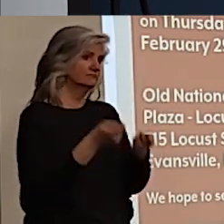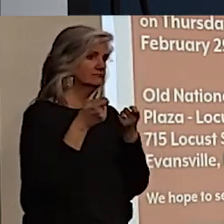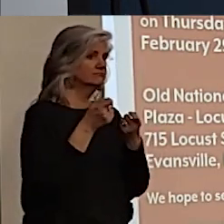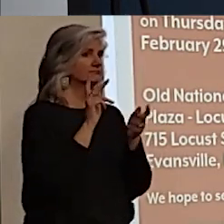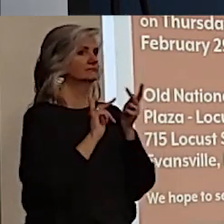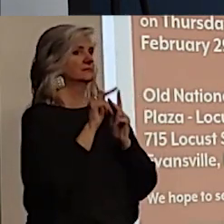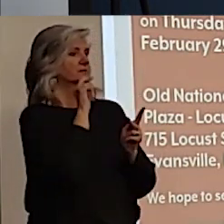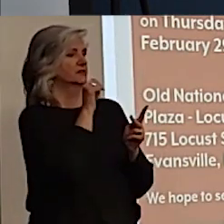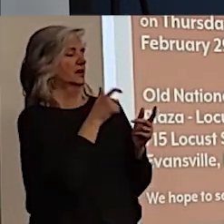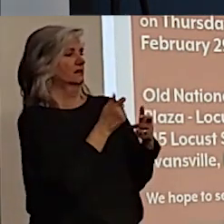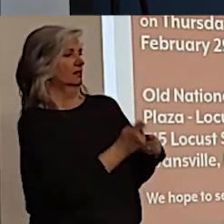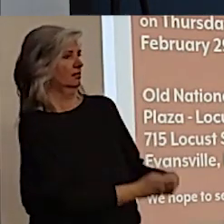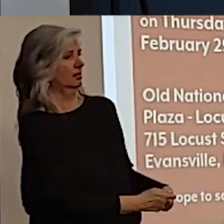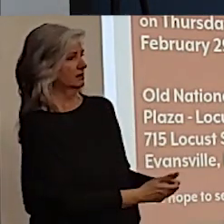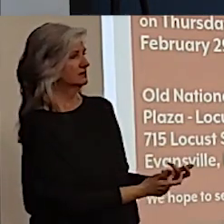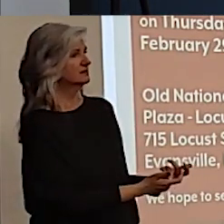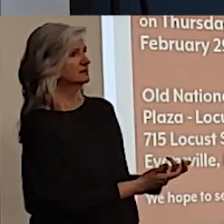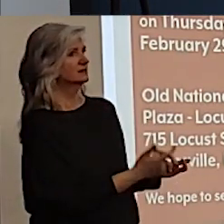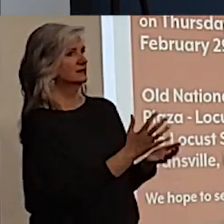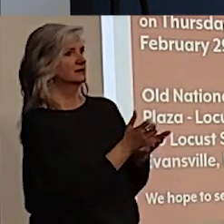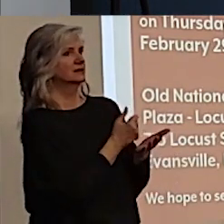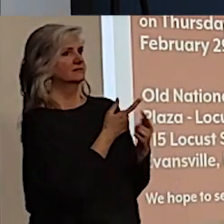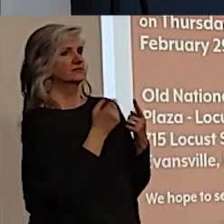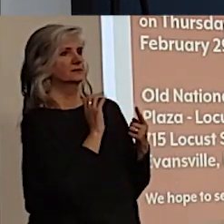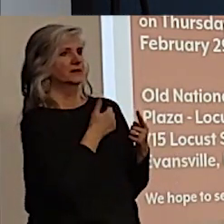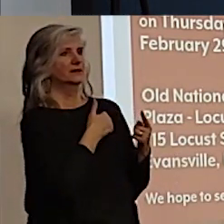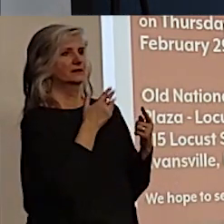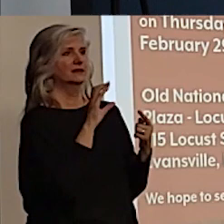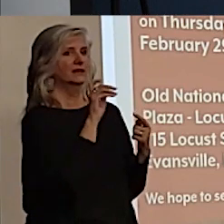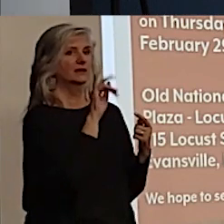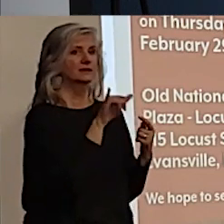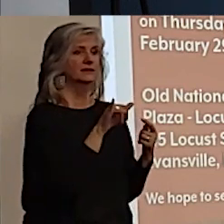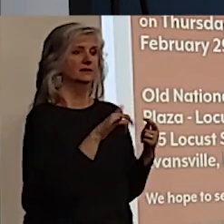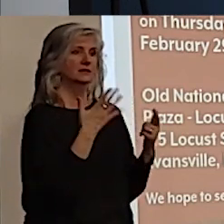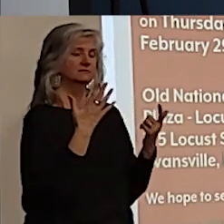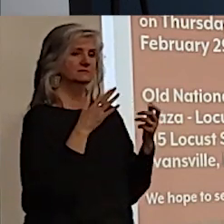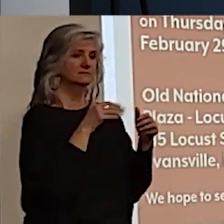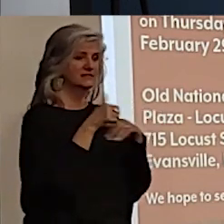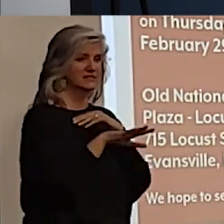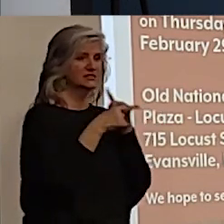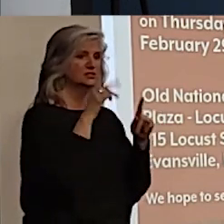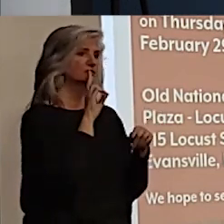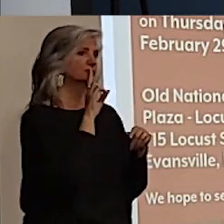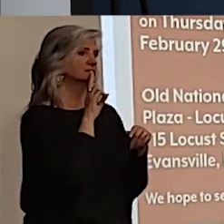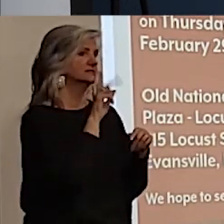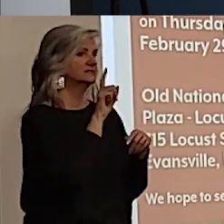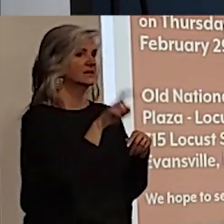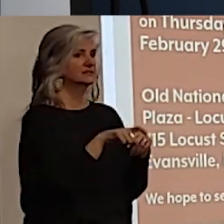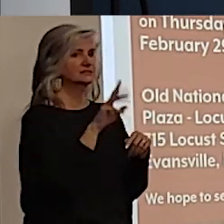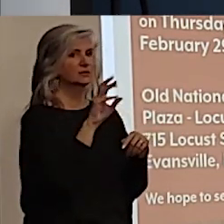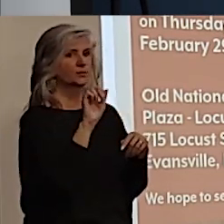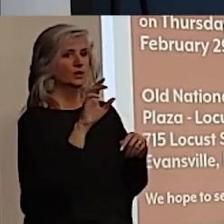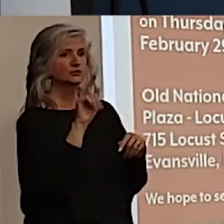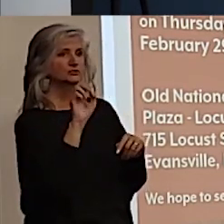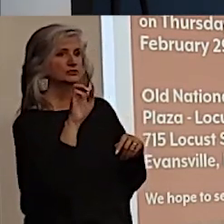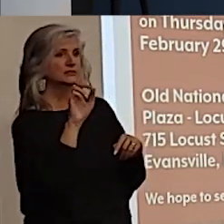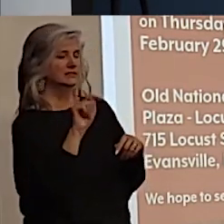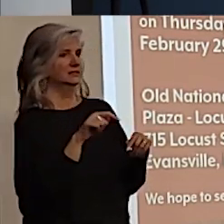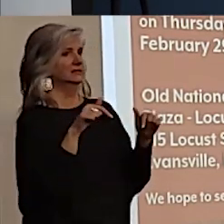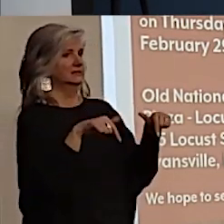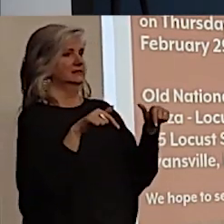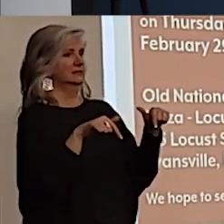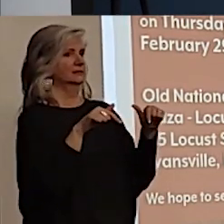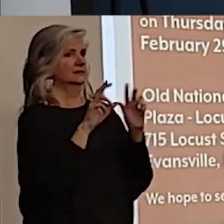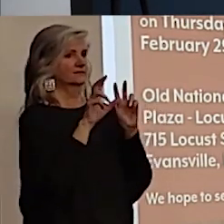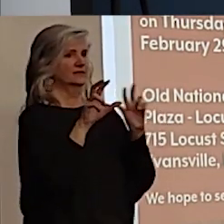dragging the income away from our county, sending it down to Houston, Texas, and Wall Street, invested right here in